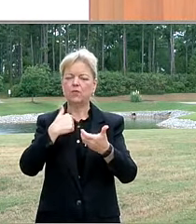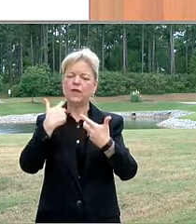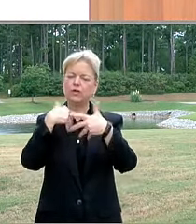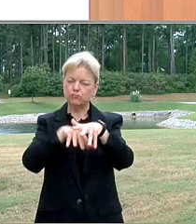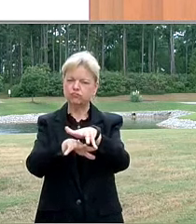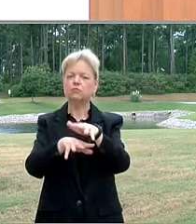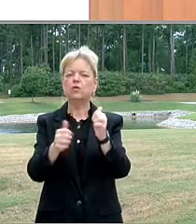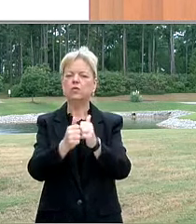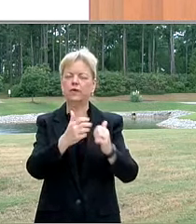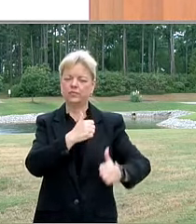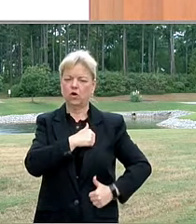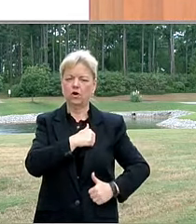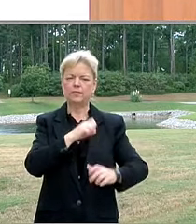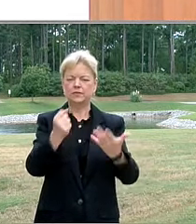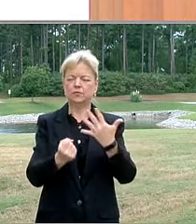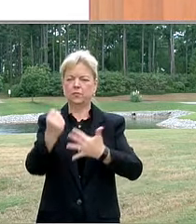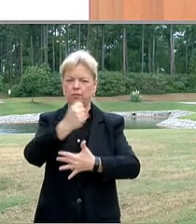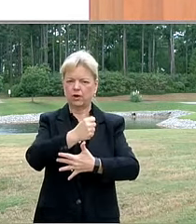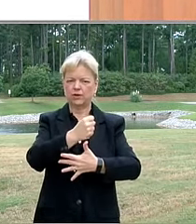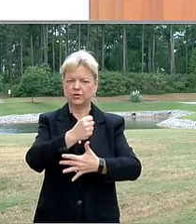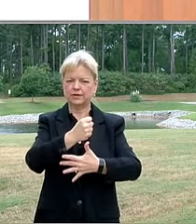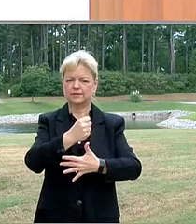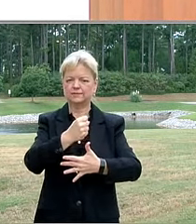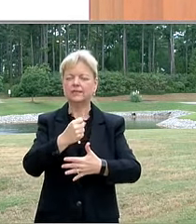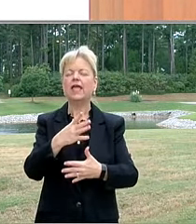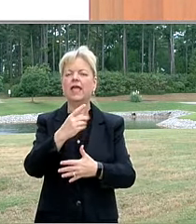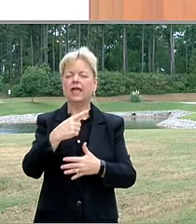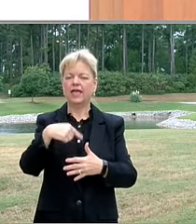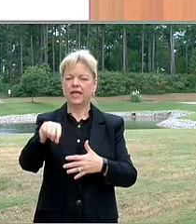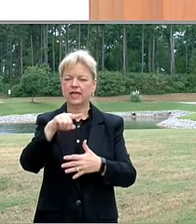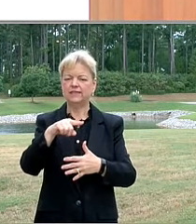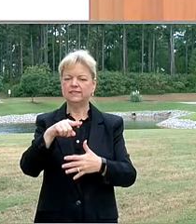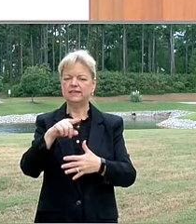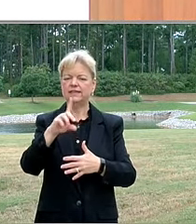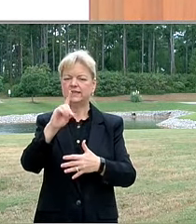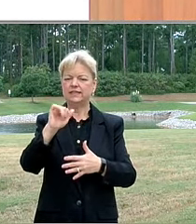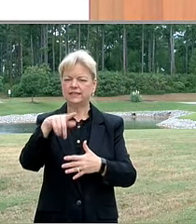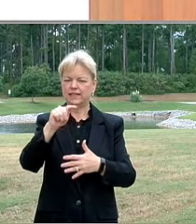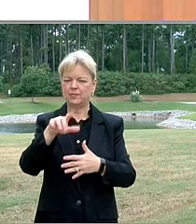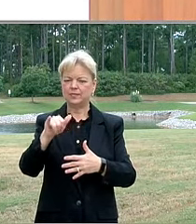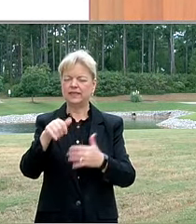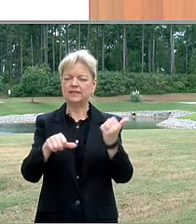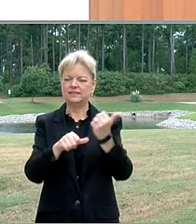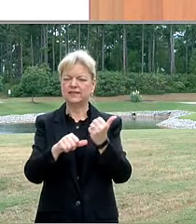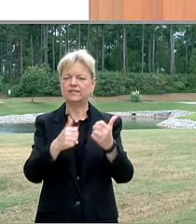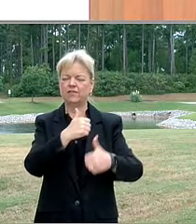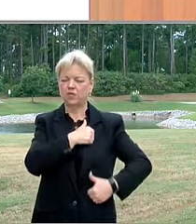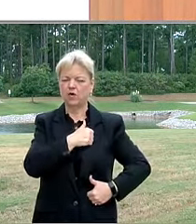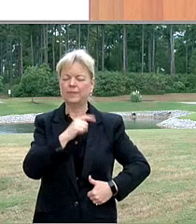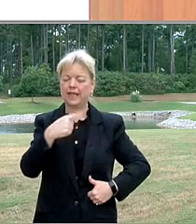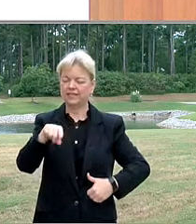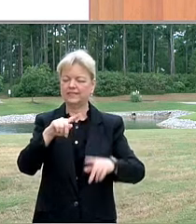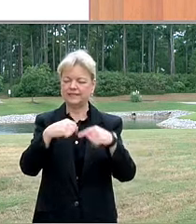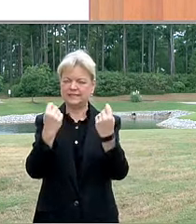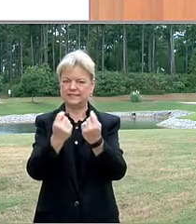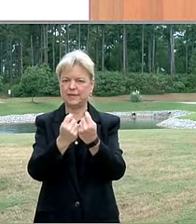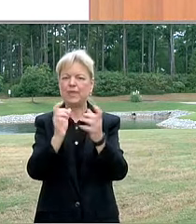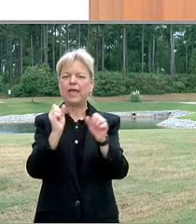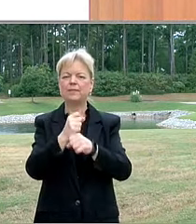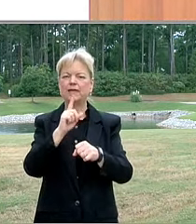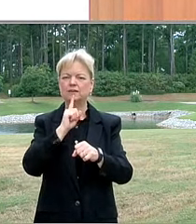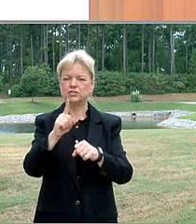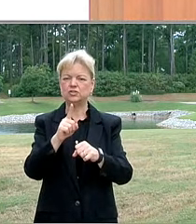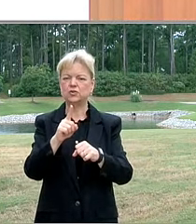by collaborating with Mr. Pat Mason, Deputy Assistant Secretary of the Army for Defense Exports and Cooperation, and his team, and constantly